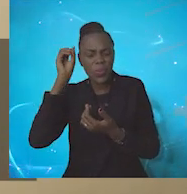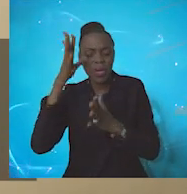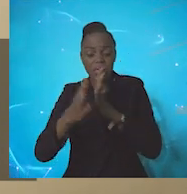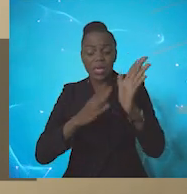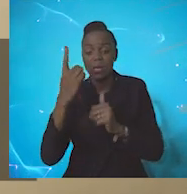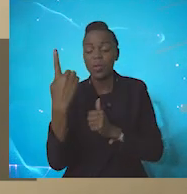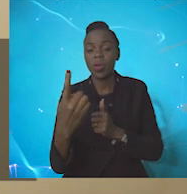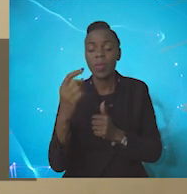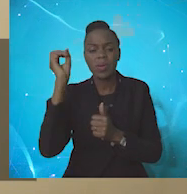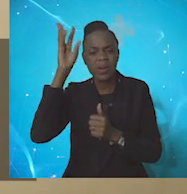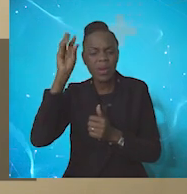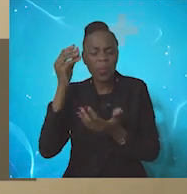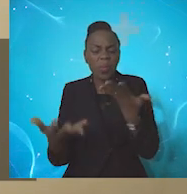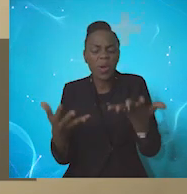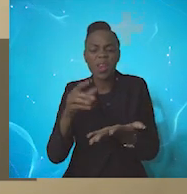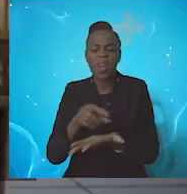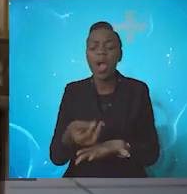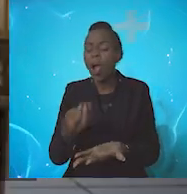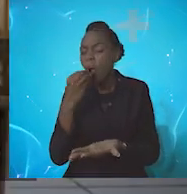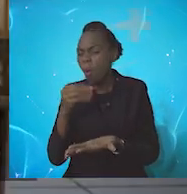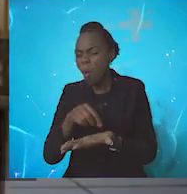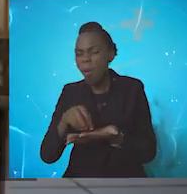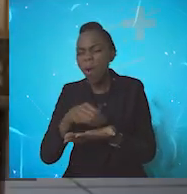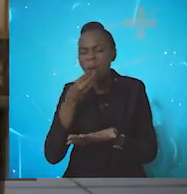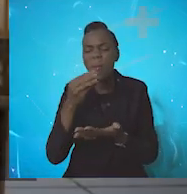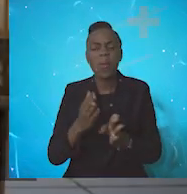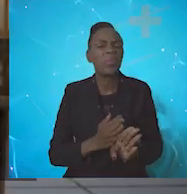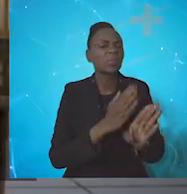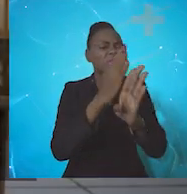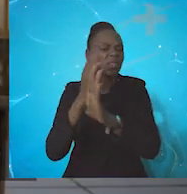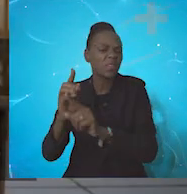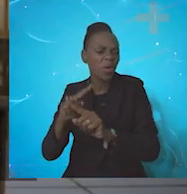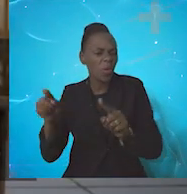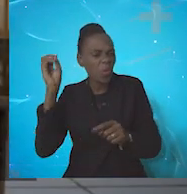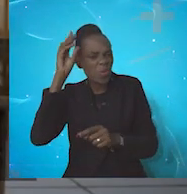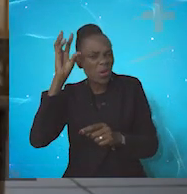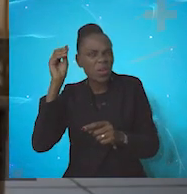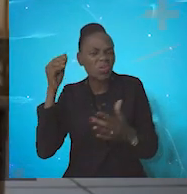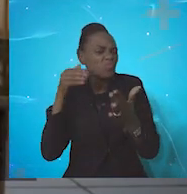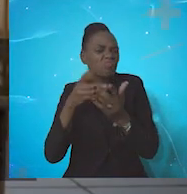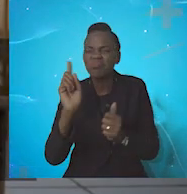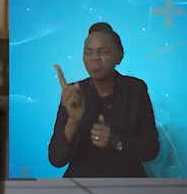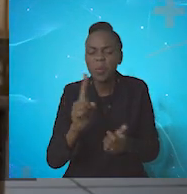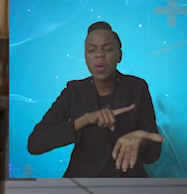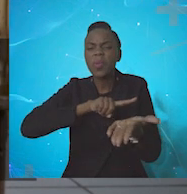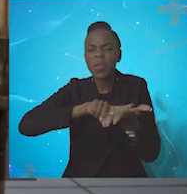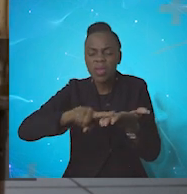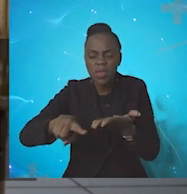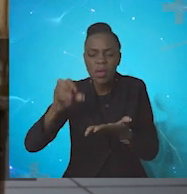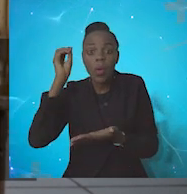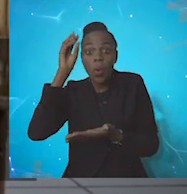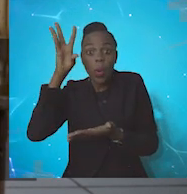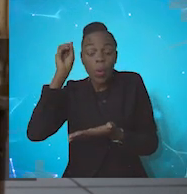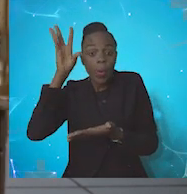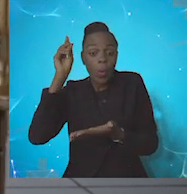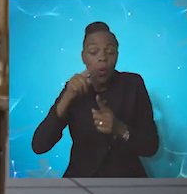is a headache that you've tried so many different drugs and painkillers, but the headache is not going away. For over a week, we can